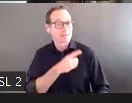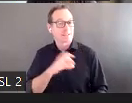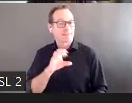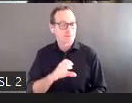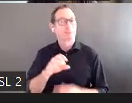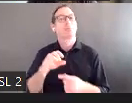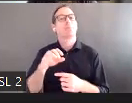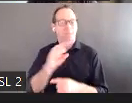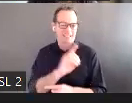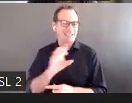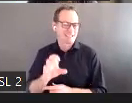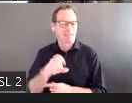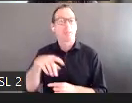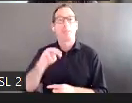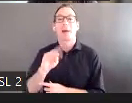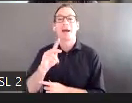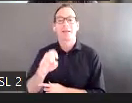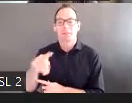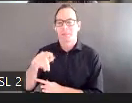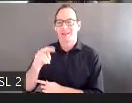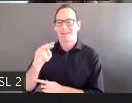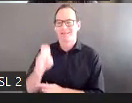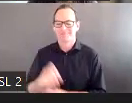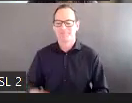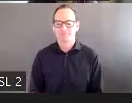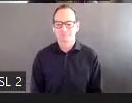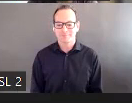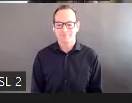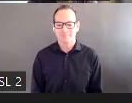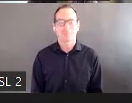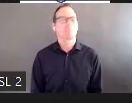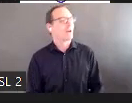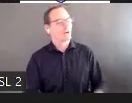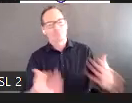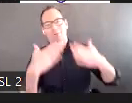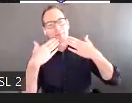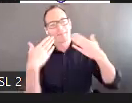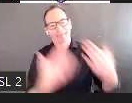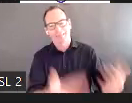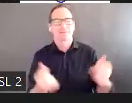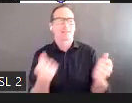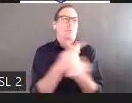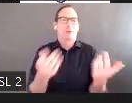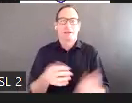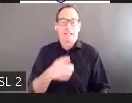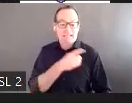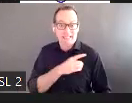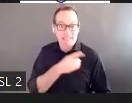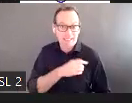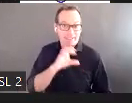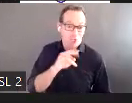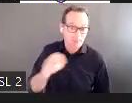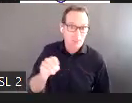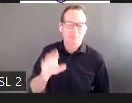you. Thank you so much, Mary. And the formalities aside, Mike is fine. To everyone on the call,